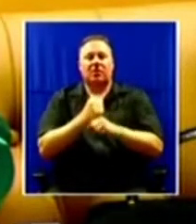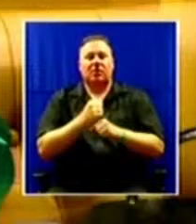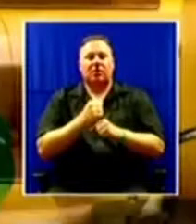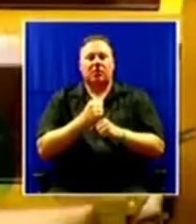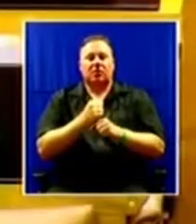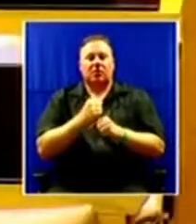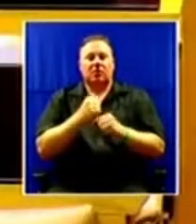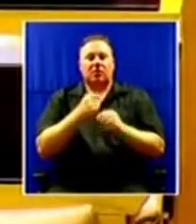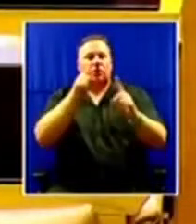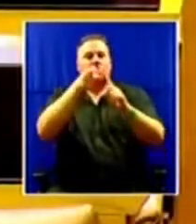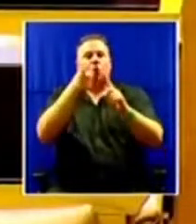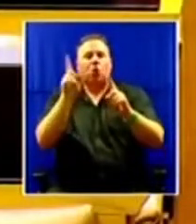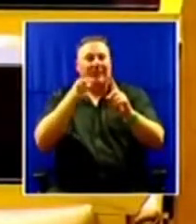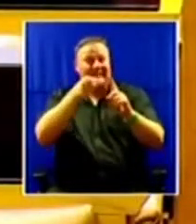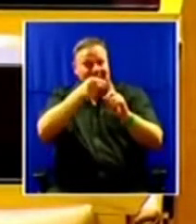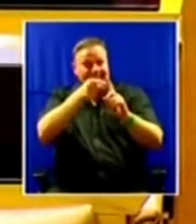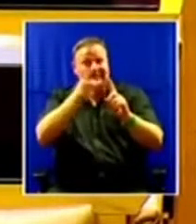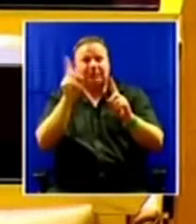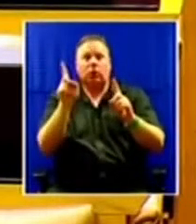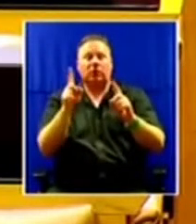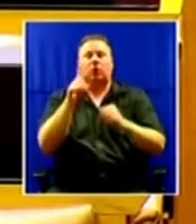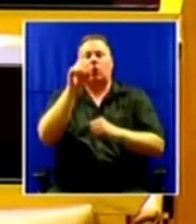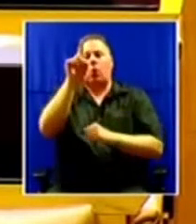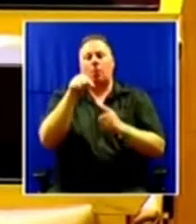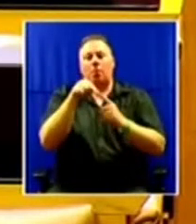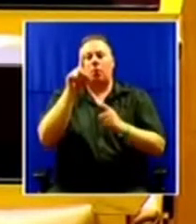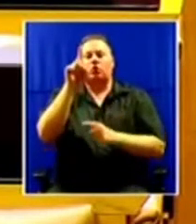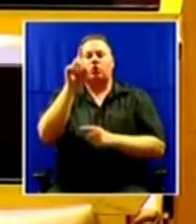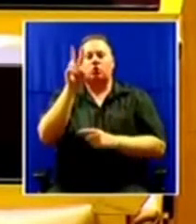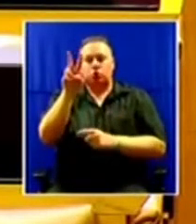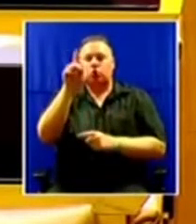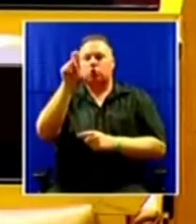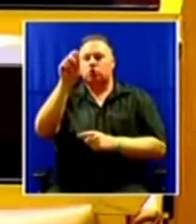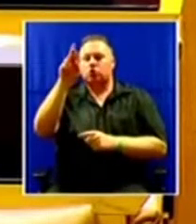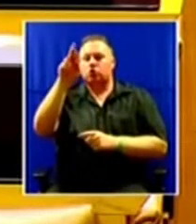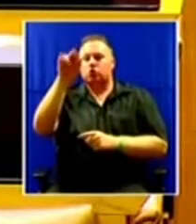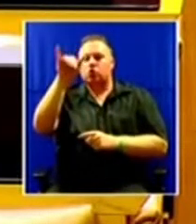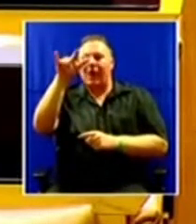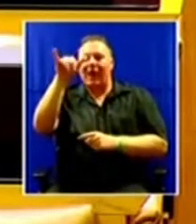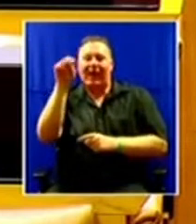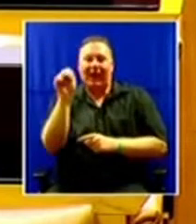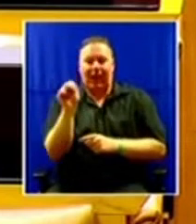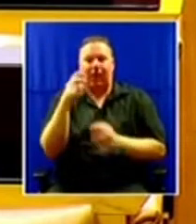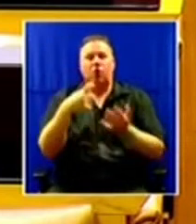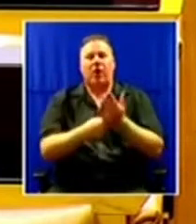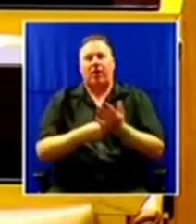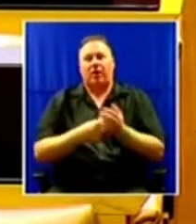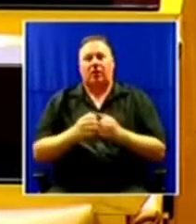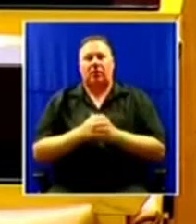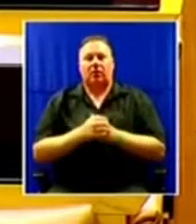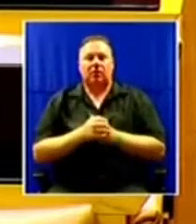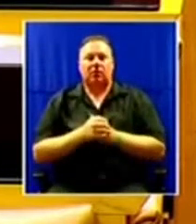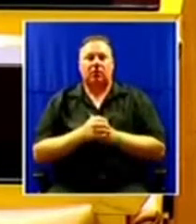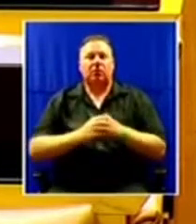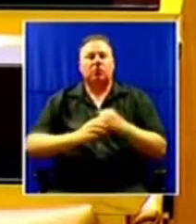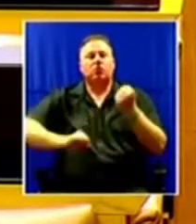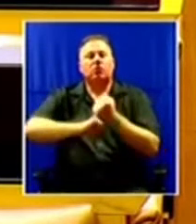rand. This is phenomenally successful. Firms have reported that